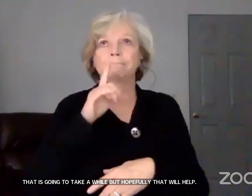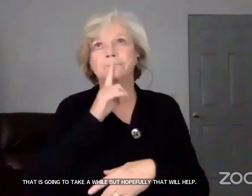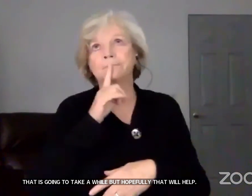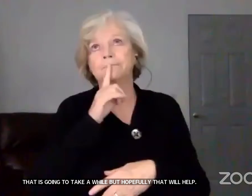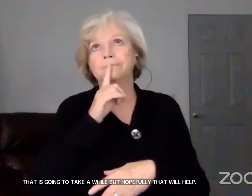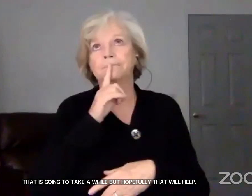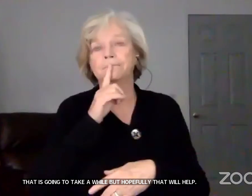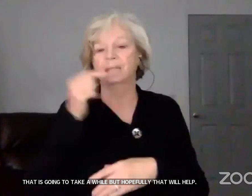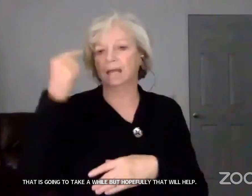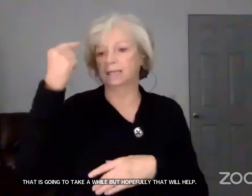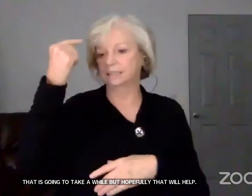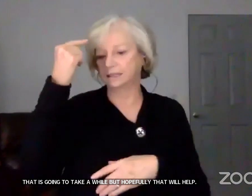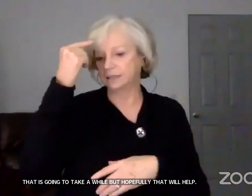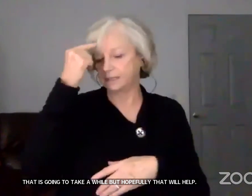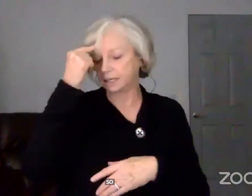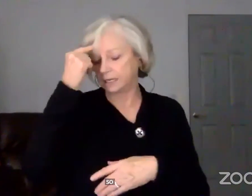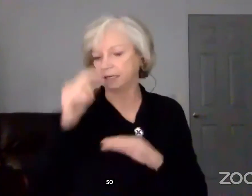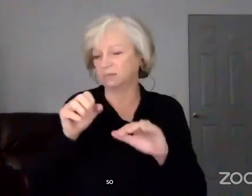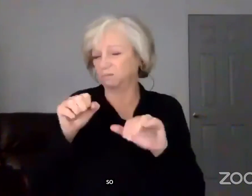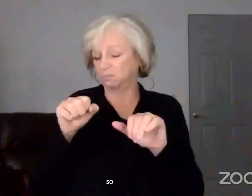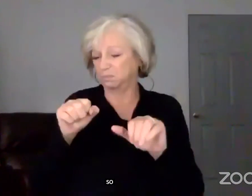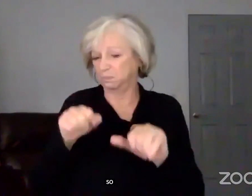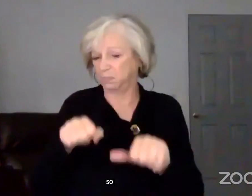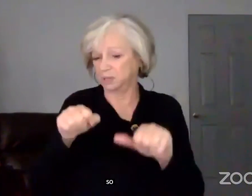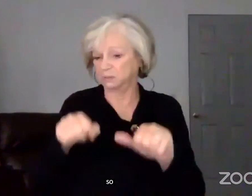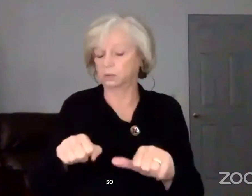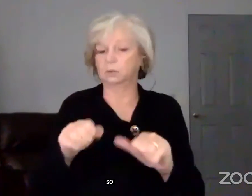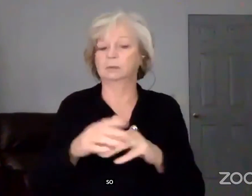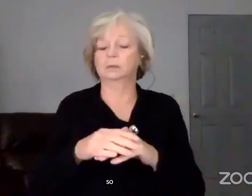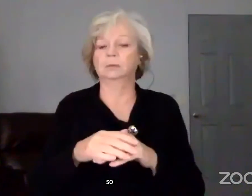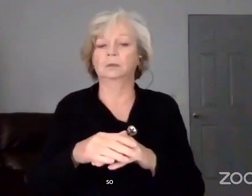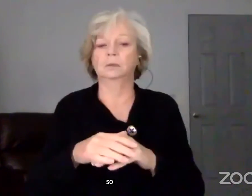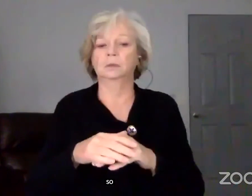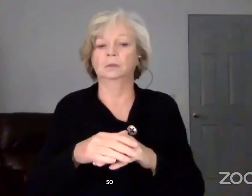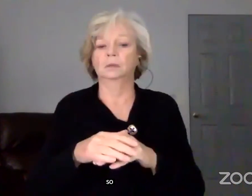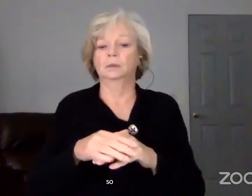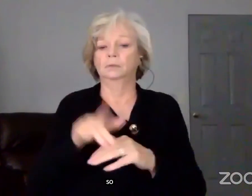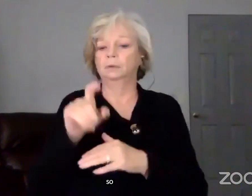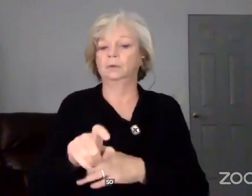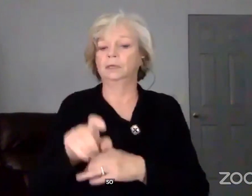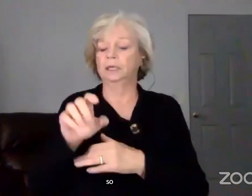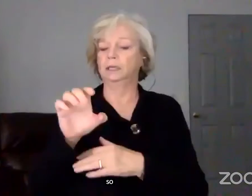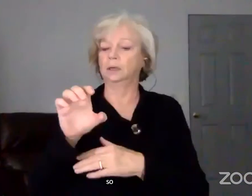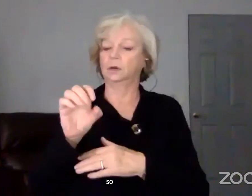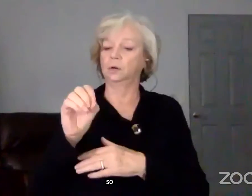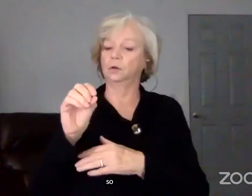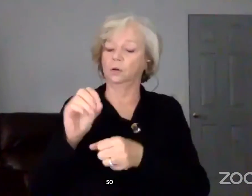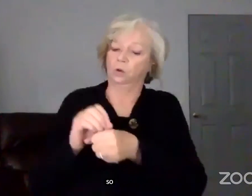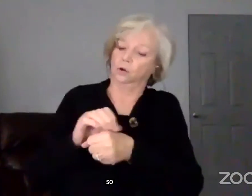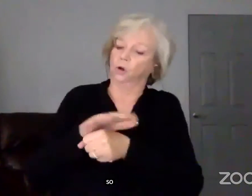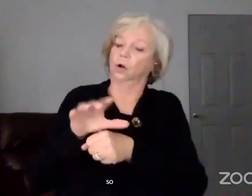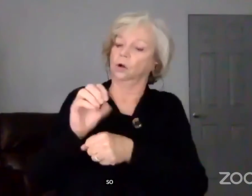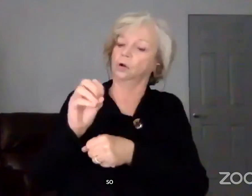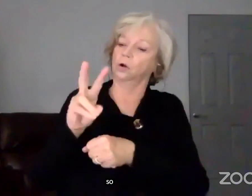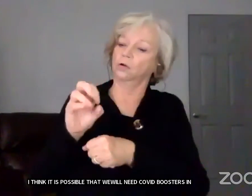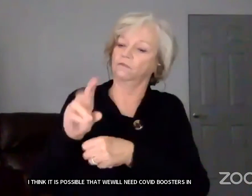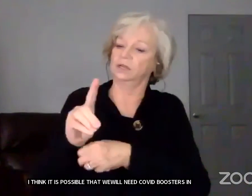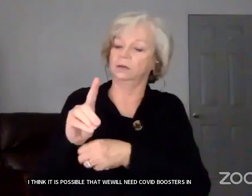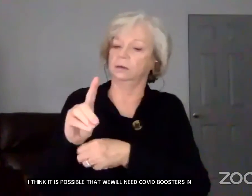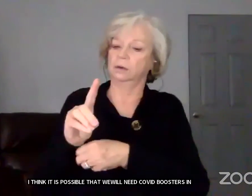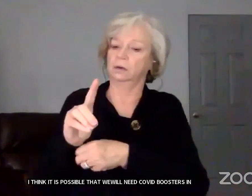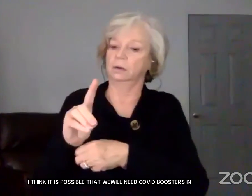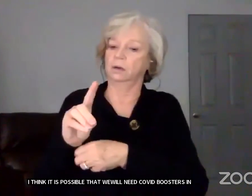I think it is possible that we will need COVID boosters in the future. I don't know if that's an every year